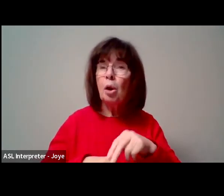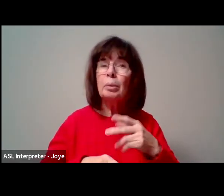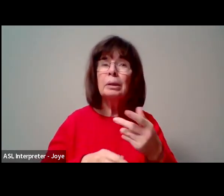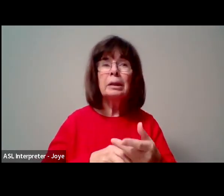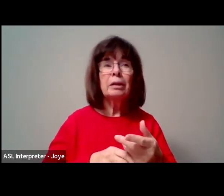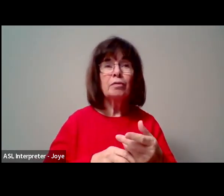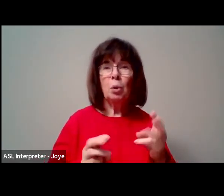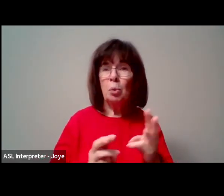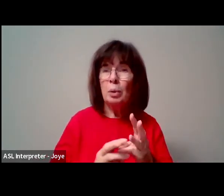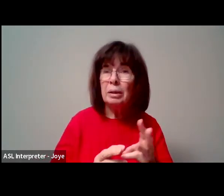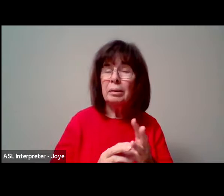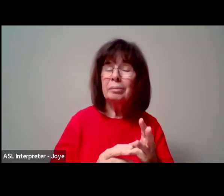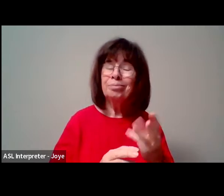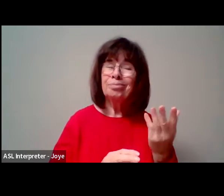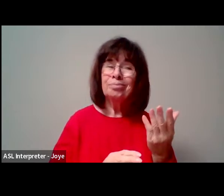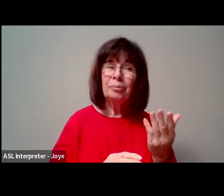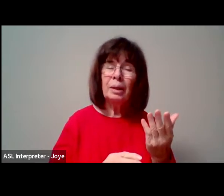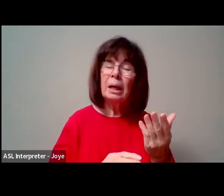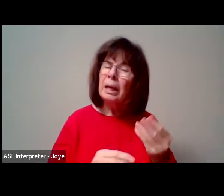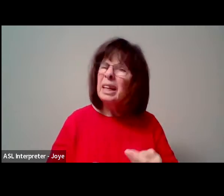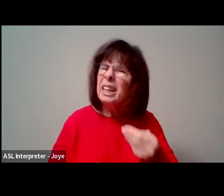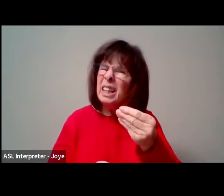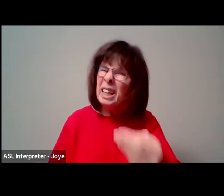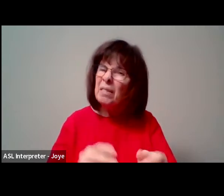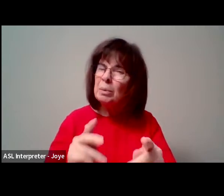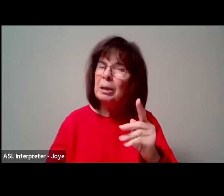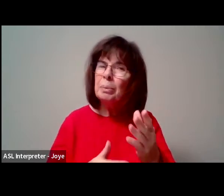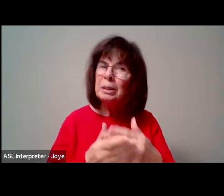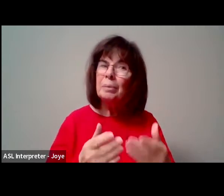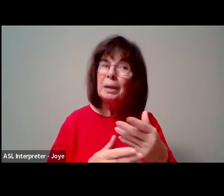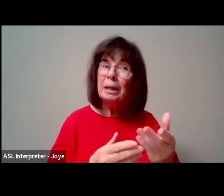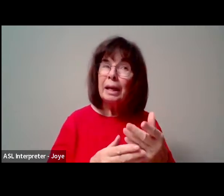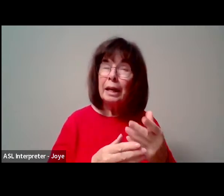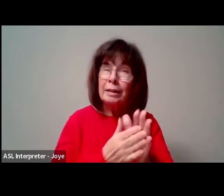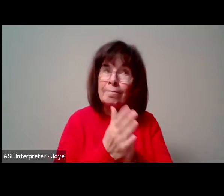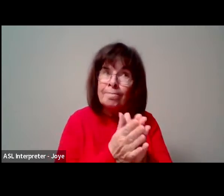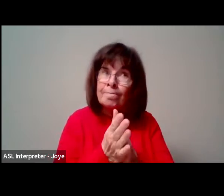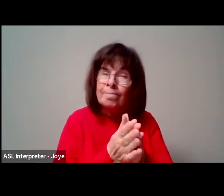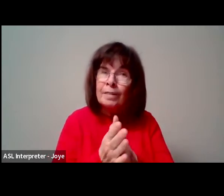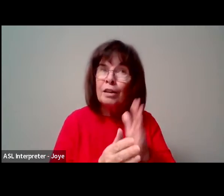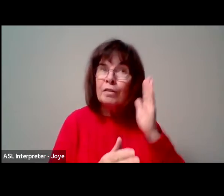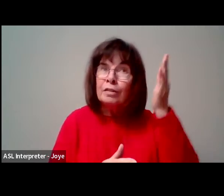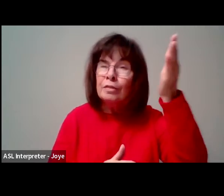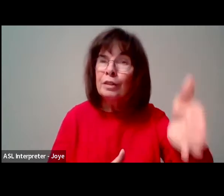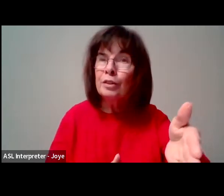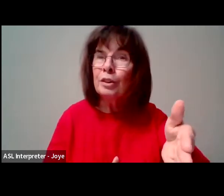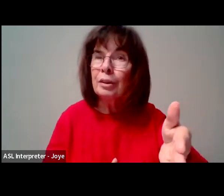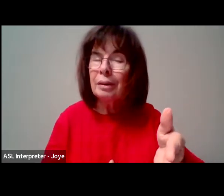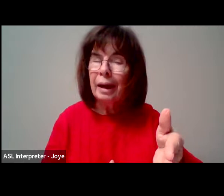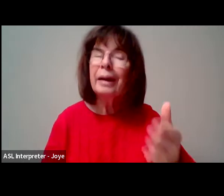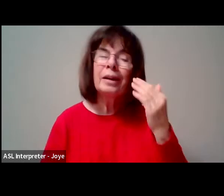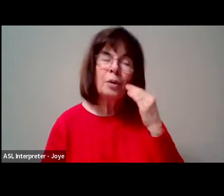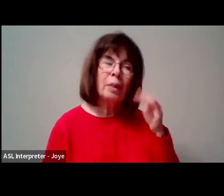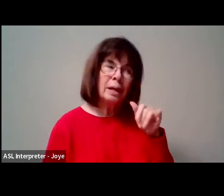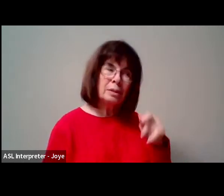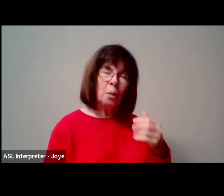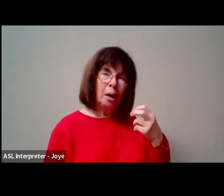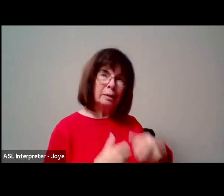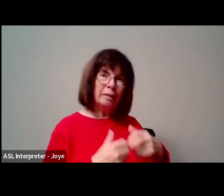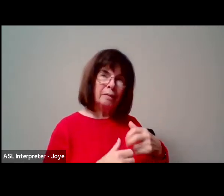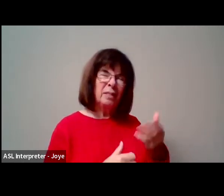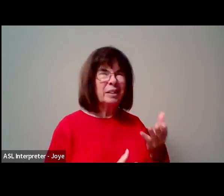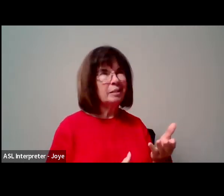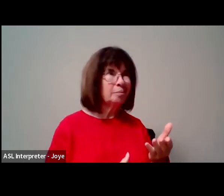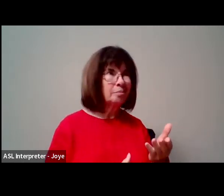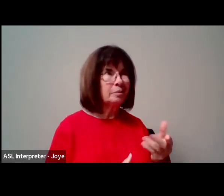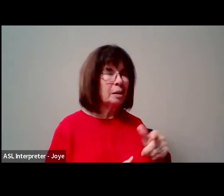precautions, because then it gives people at least something they feel like they can look forward to, which I know is one of the hard things about what do you call